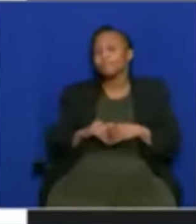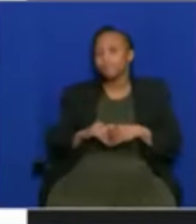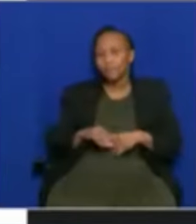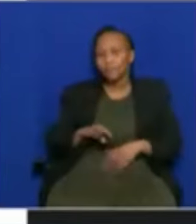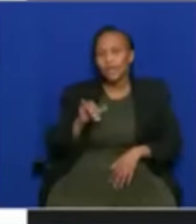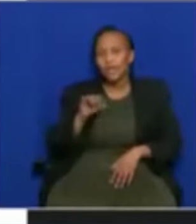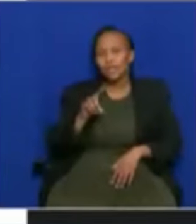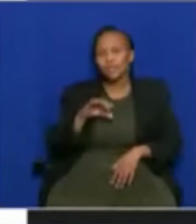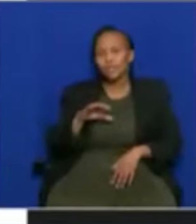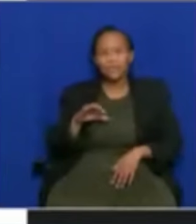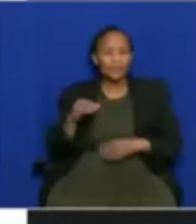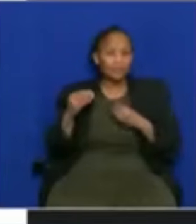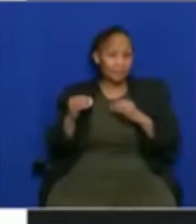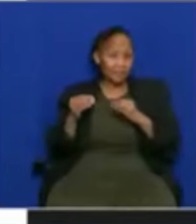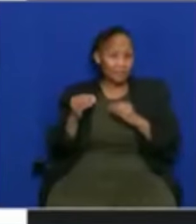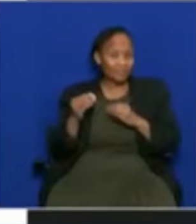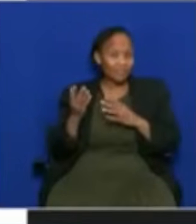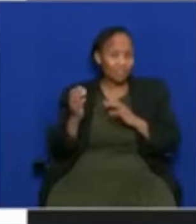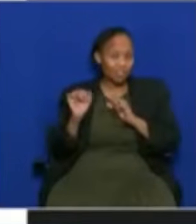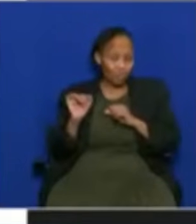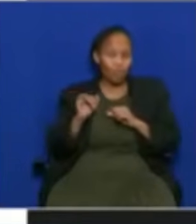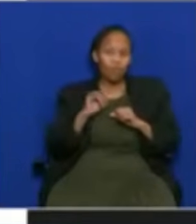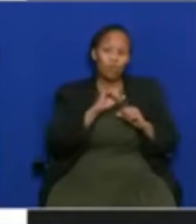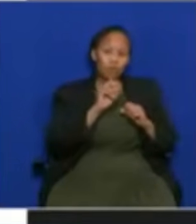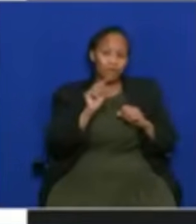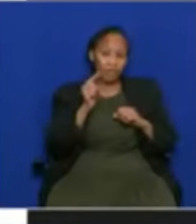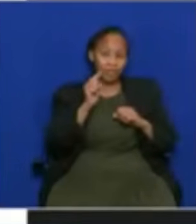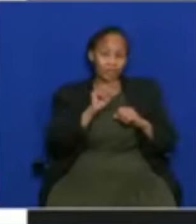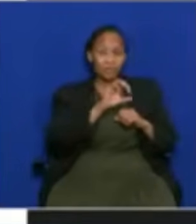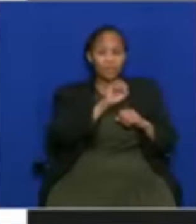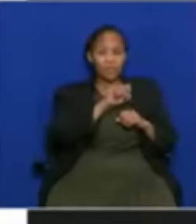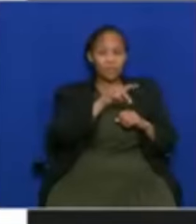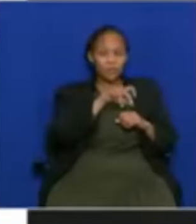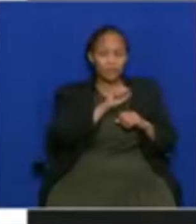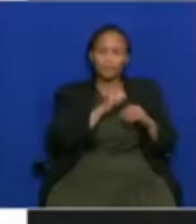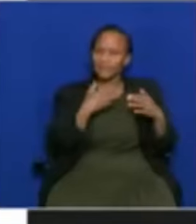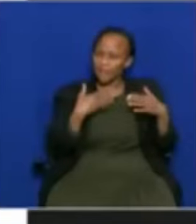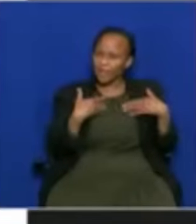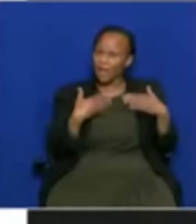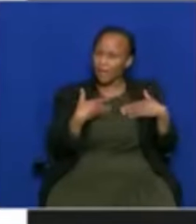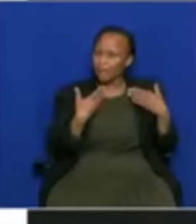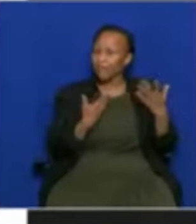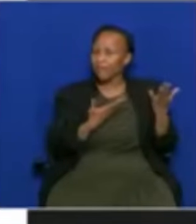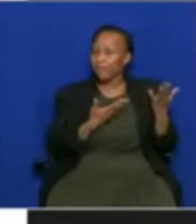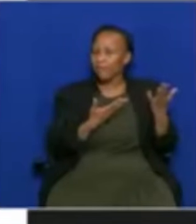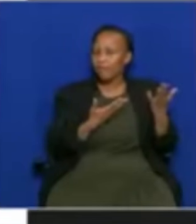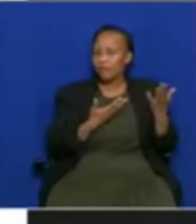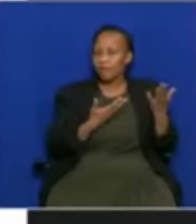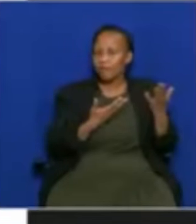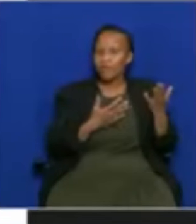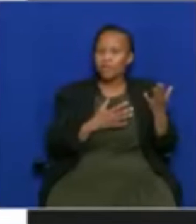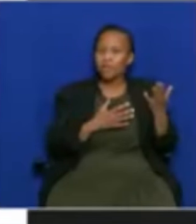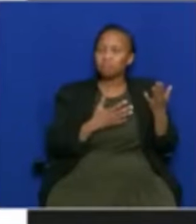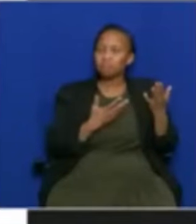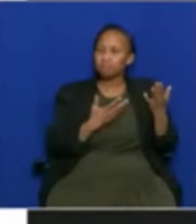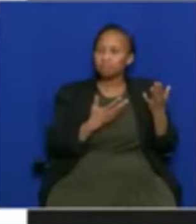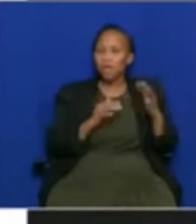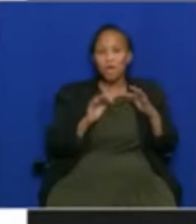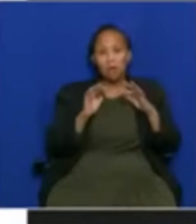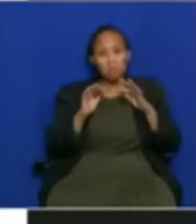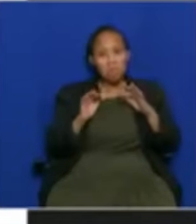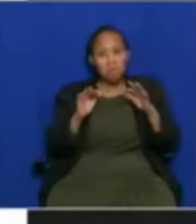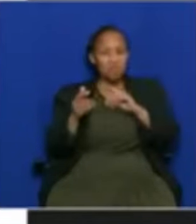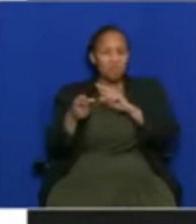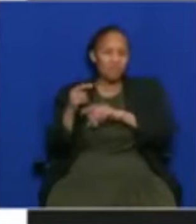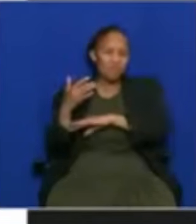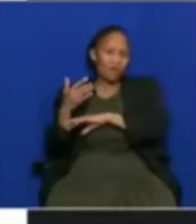happy to have people who don't belong there, for you to raise